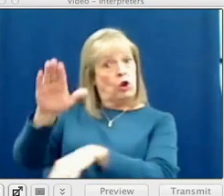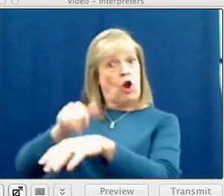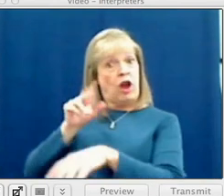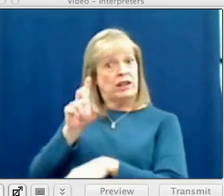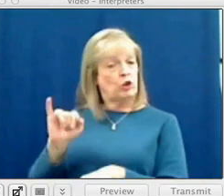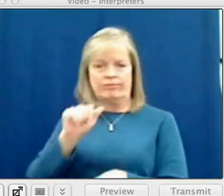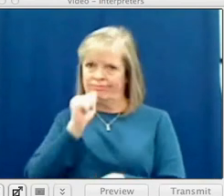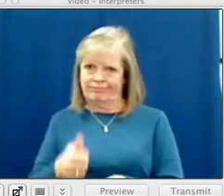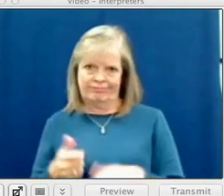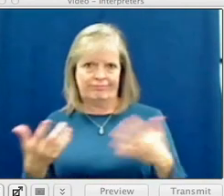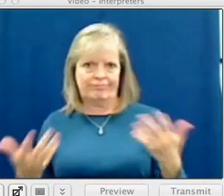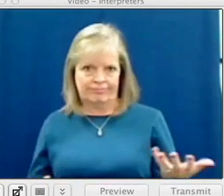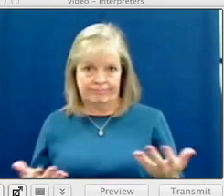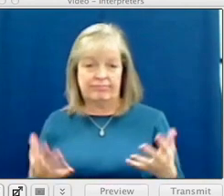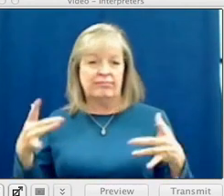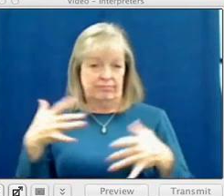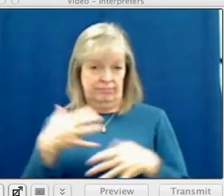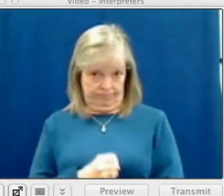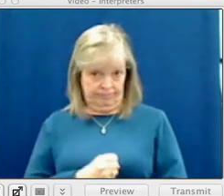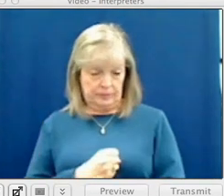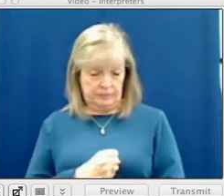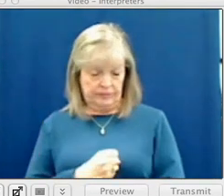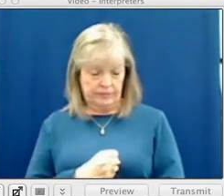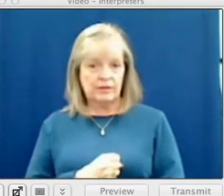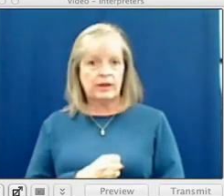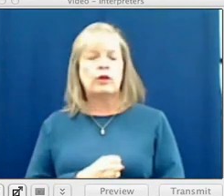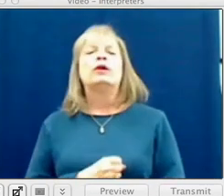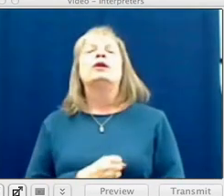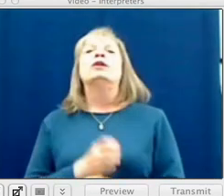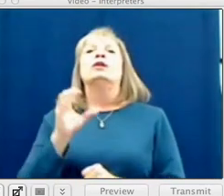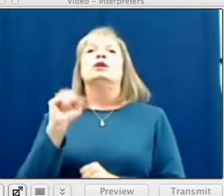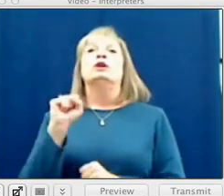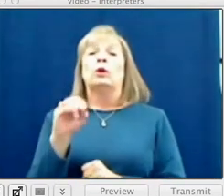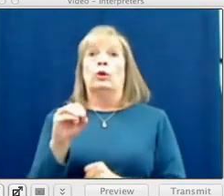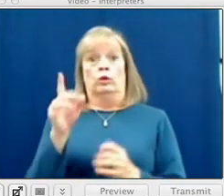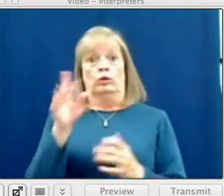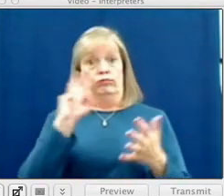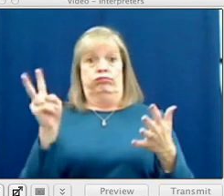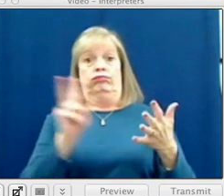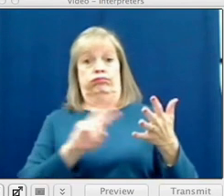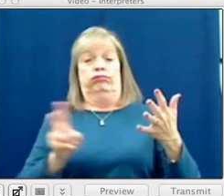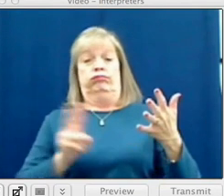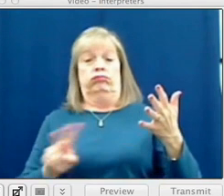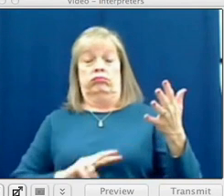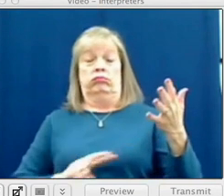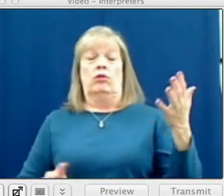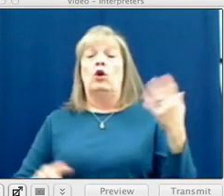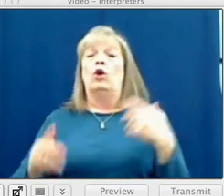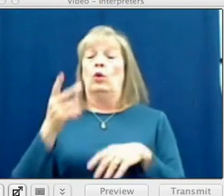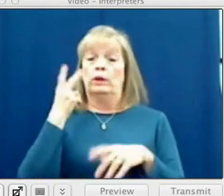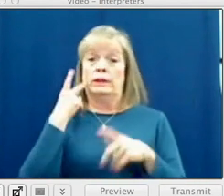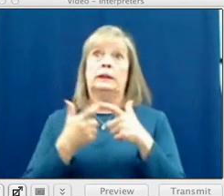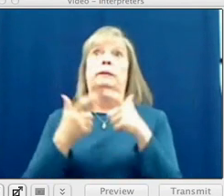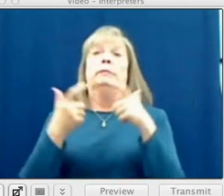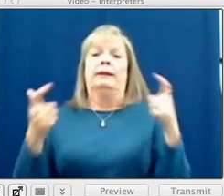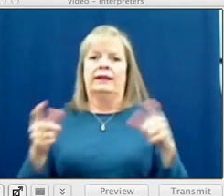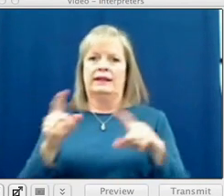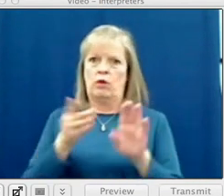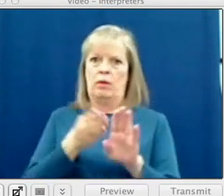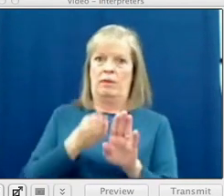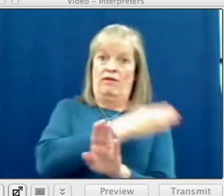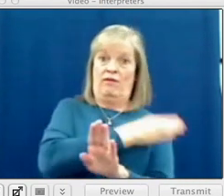Again, you can see just from a significant difference between the before and the after and how much more